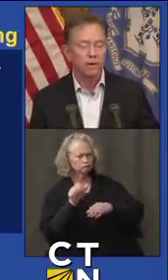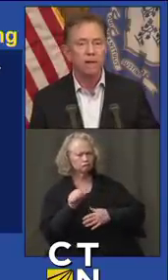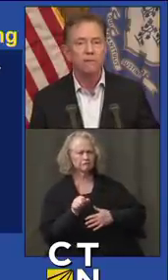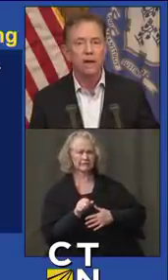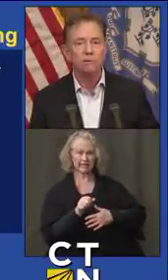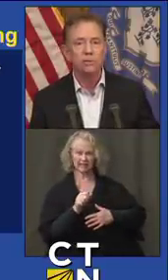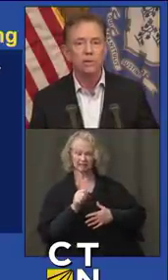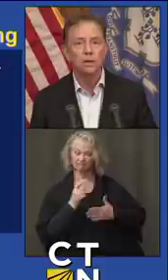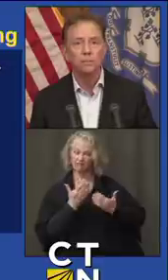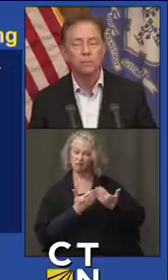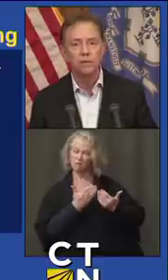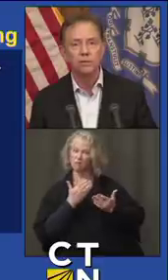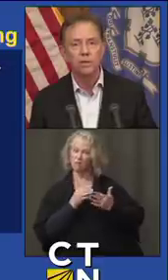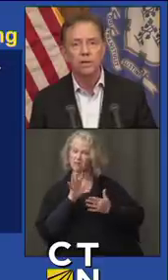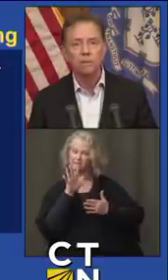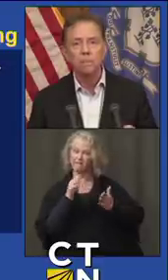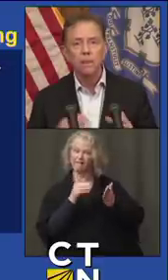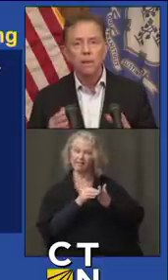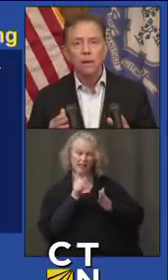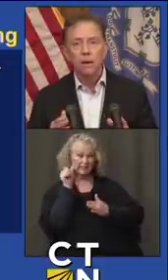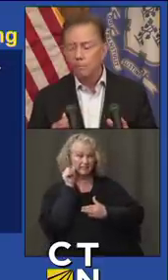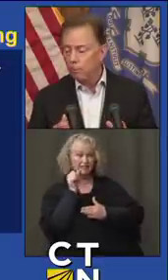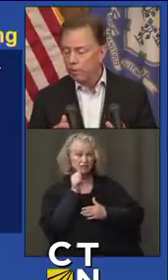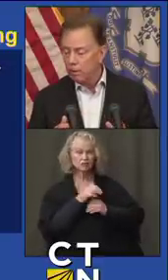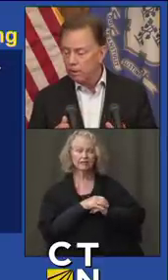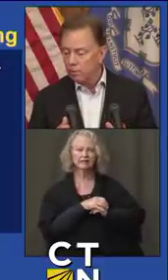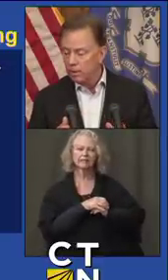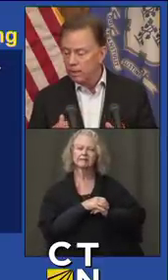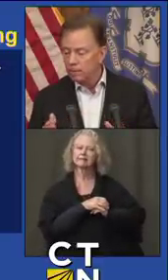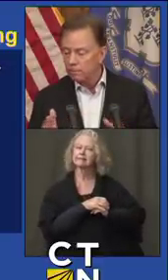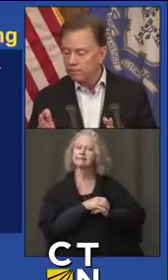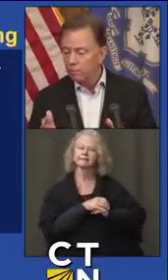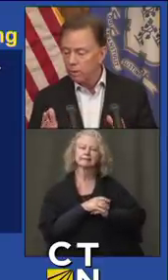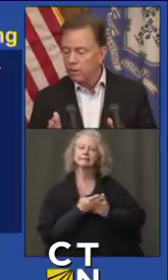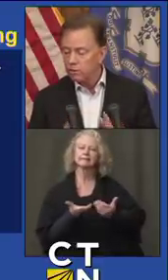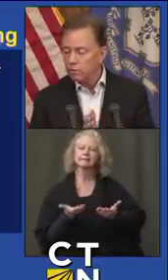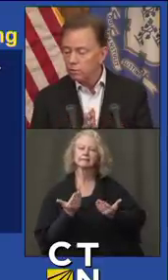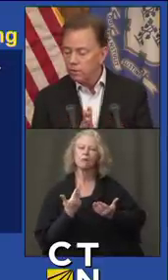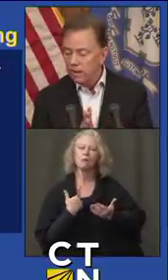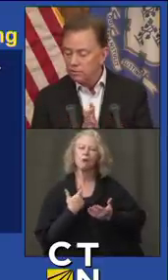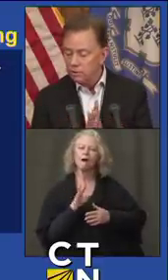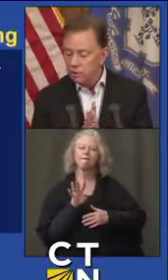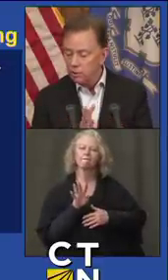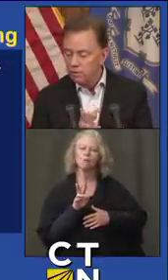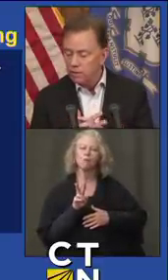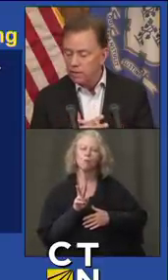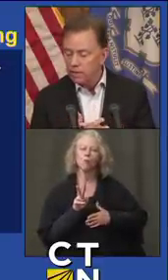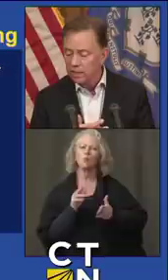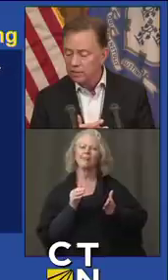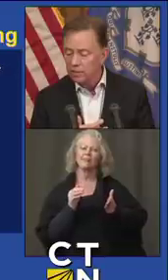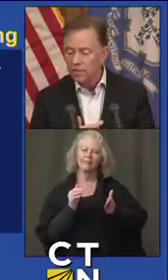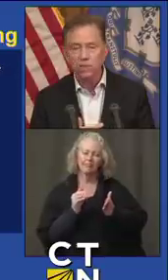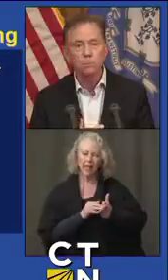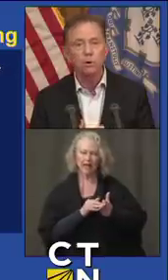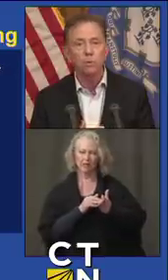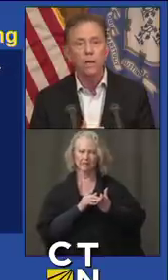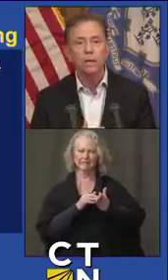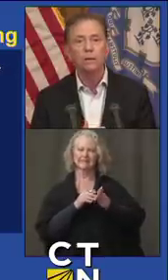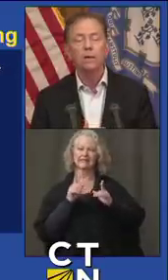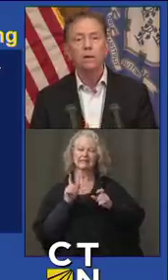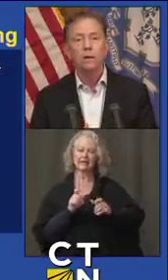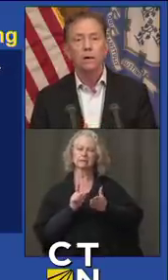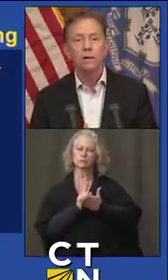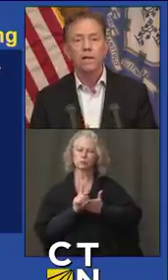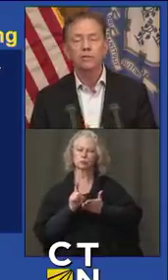to 5,000 yesterday. But we want to get up to 42,000 COVID diagnostic tests per